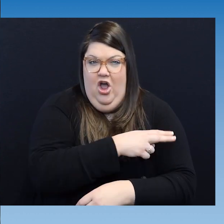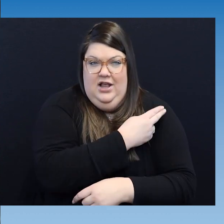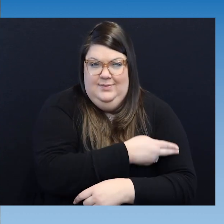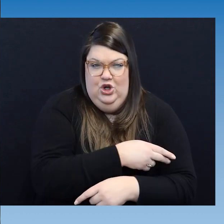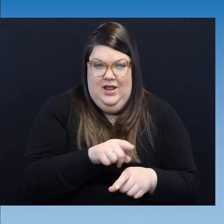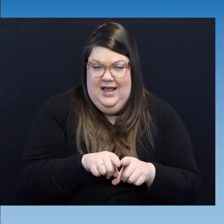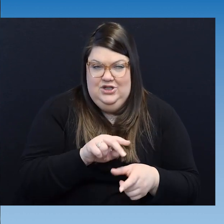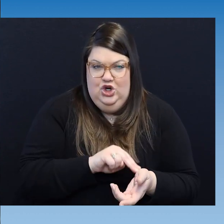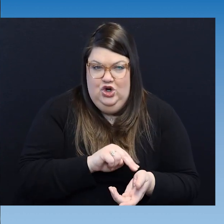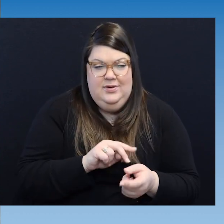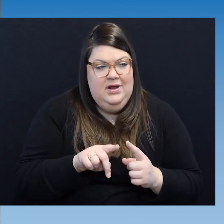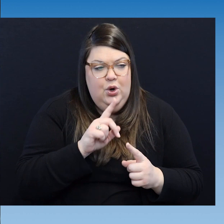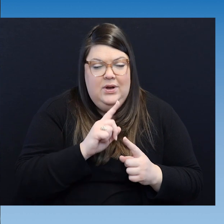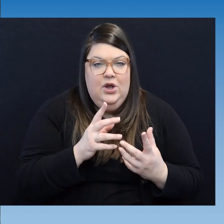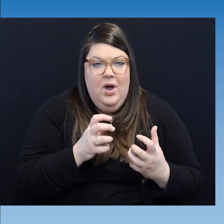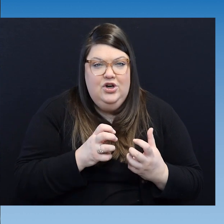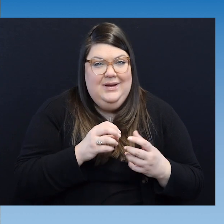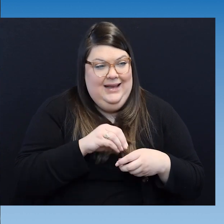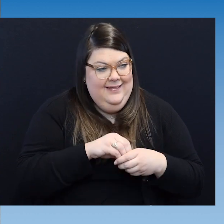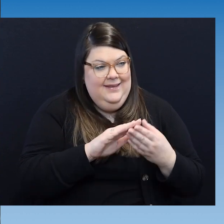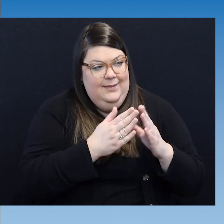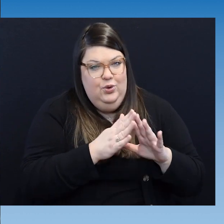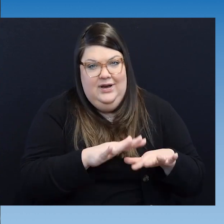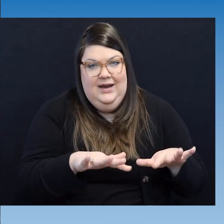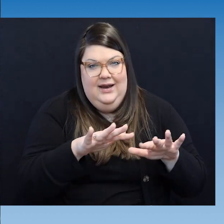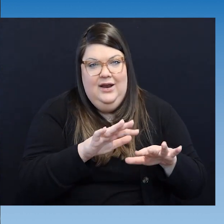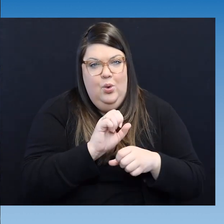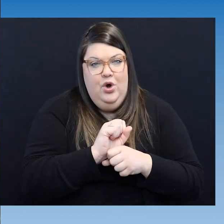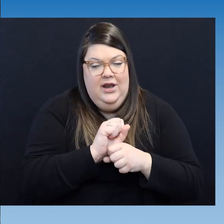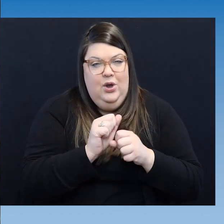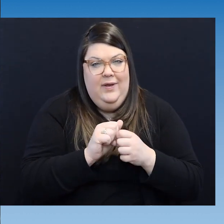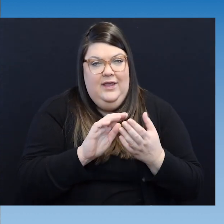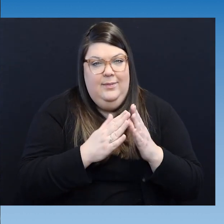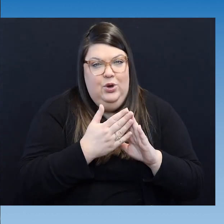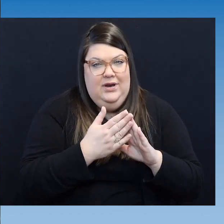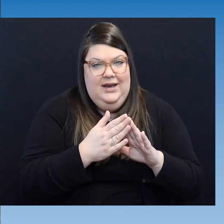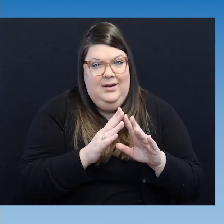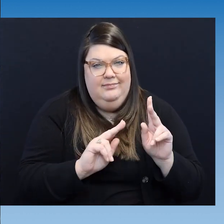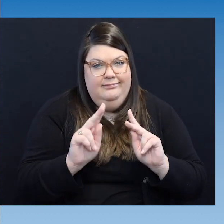a nurse, but I really wanted to be in the community and working with community people.